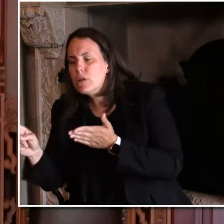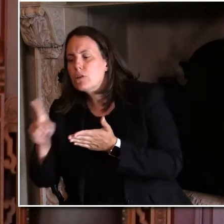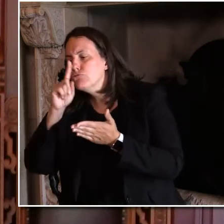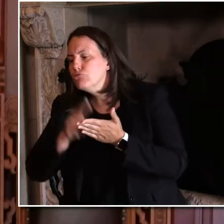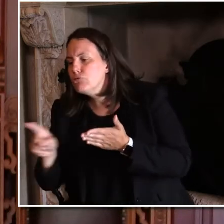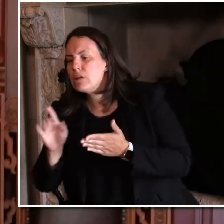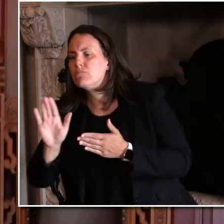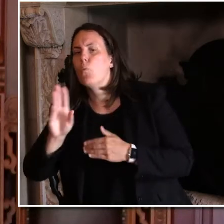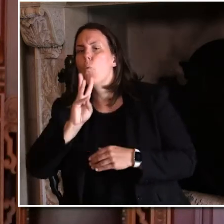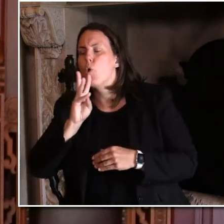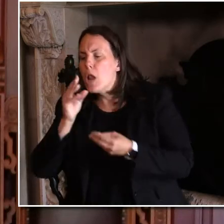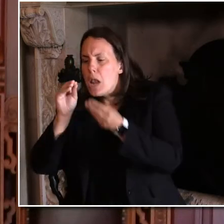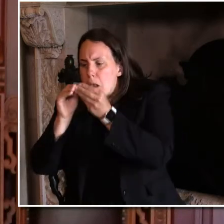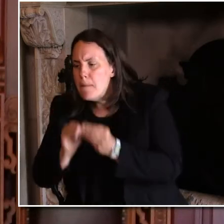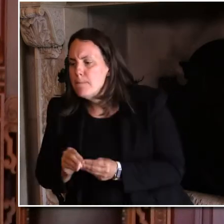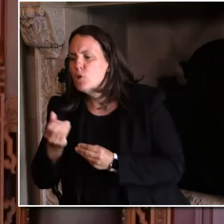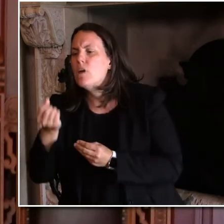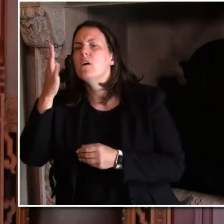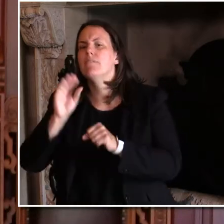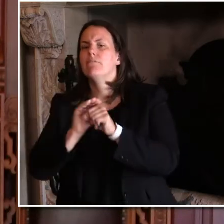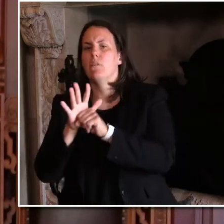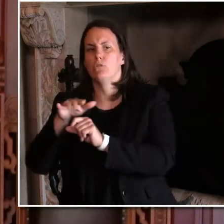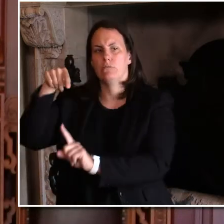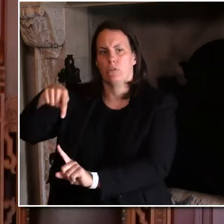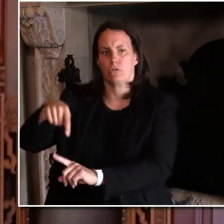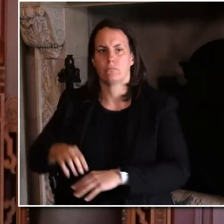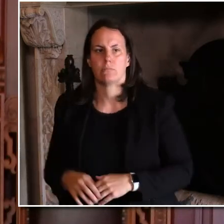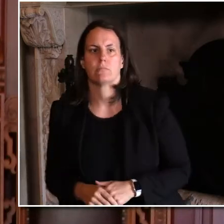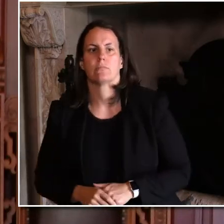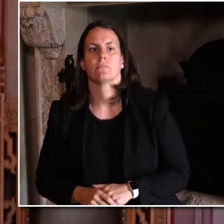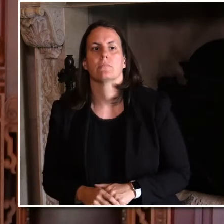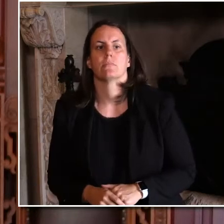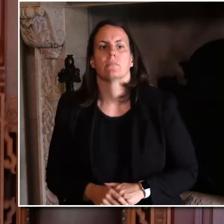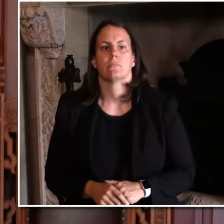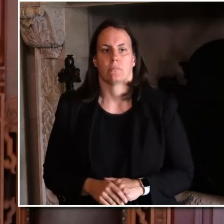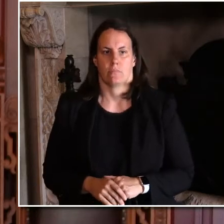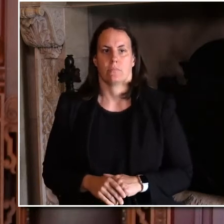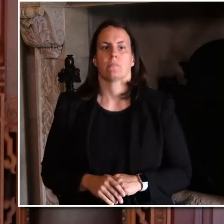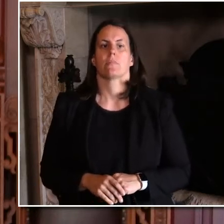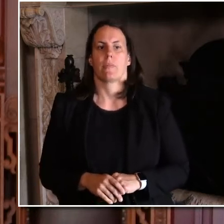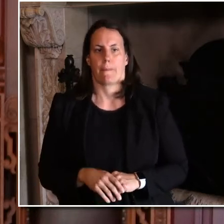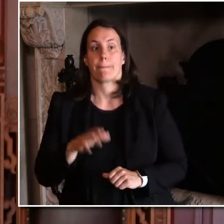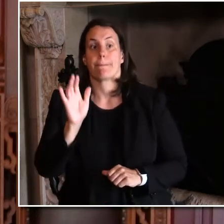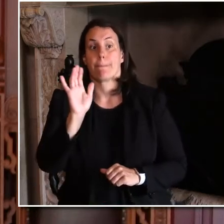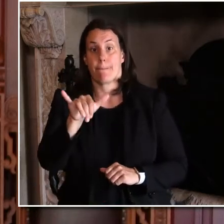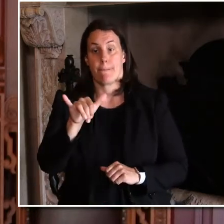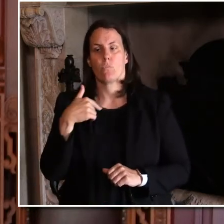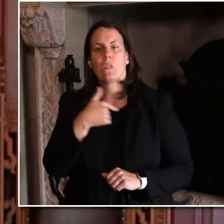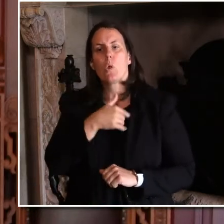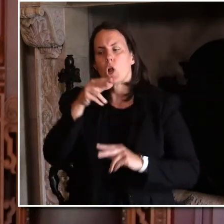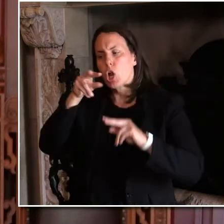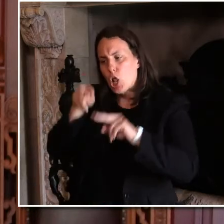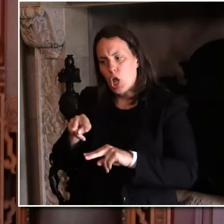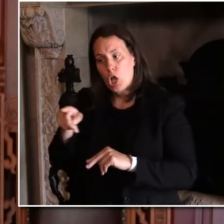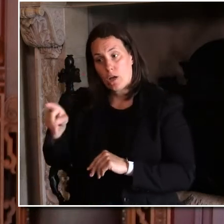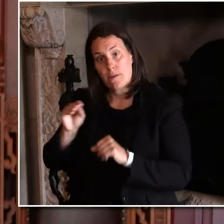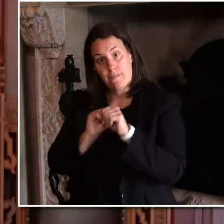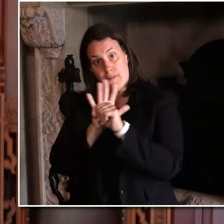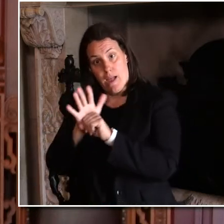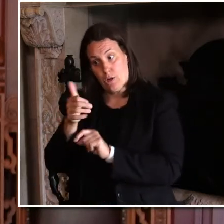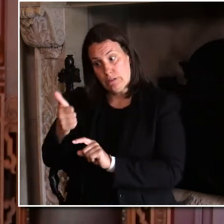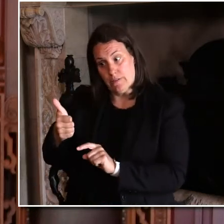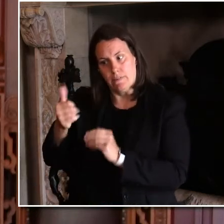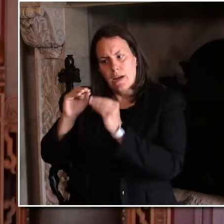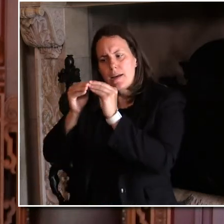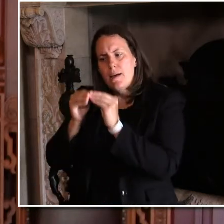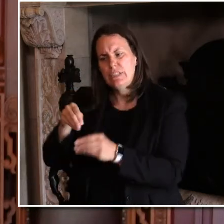determine, is transmission actually increasing? Is it decreasing? And does it match up with our testing from people? And that should provide yet